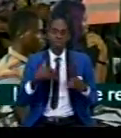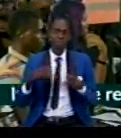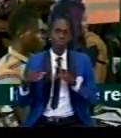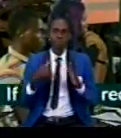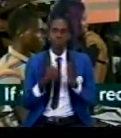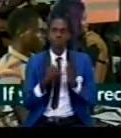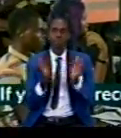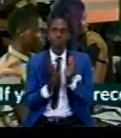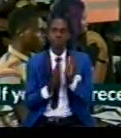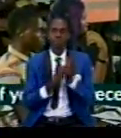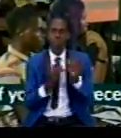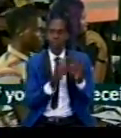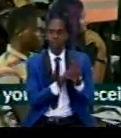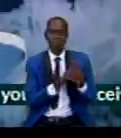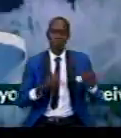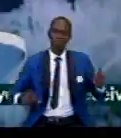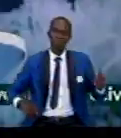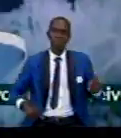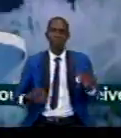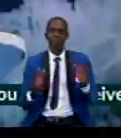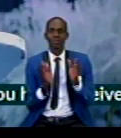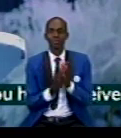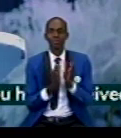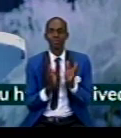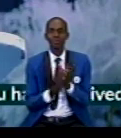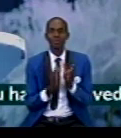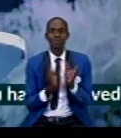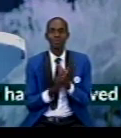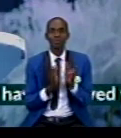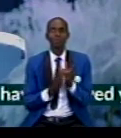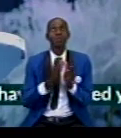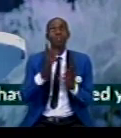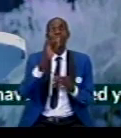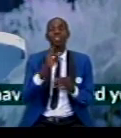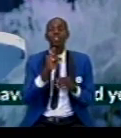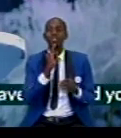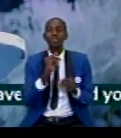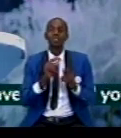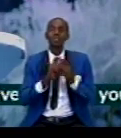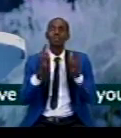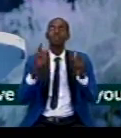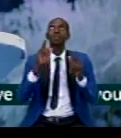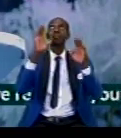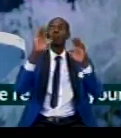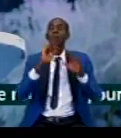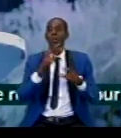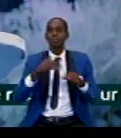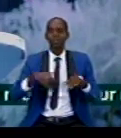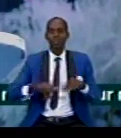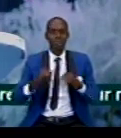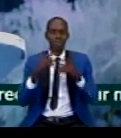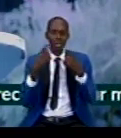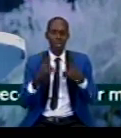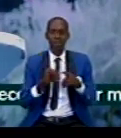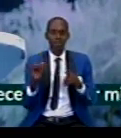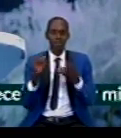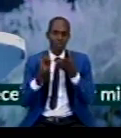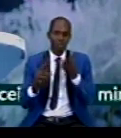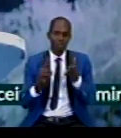great. Miracles are still happening. Check yourself. Check yourself, check yourself.